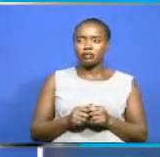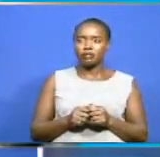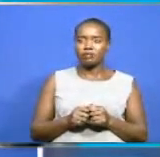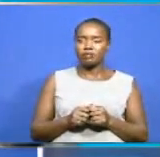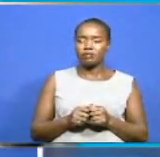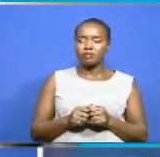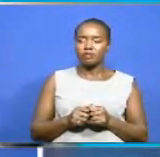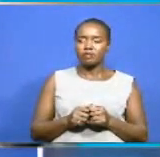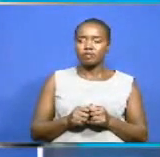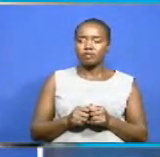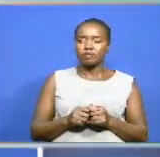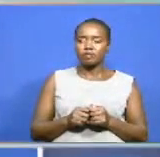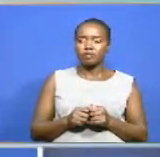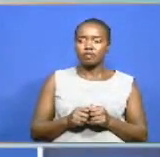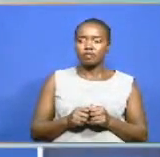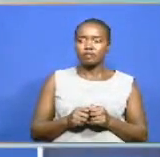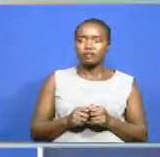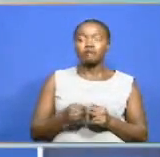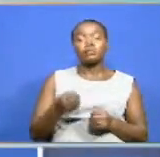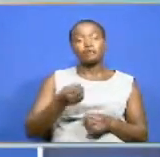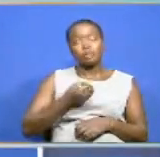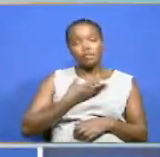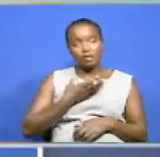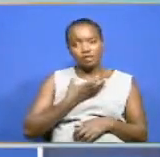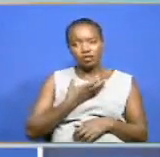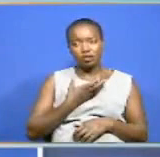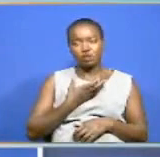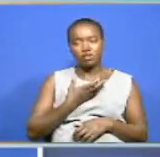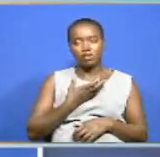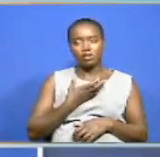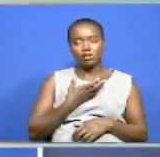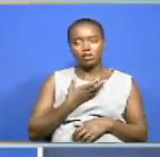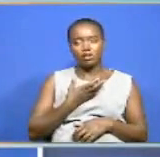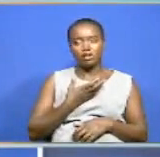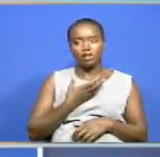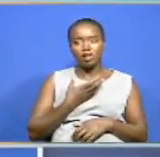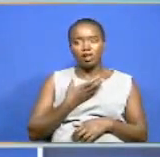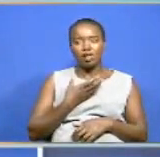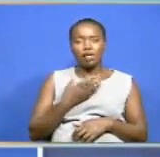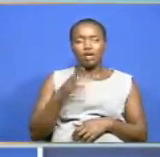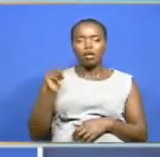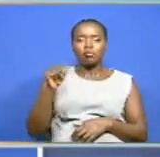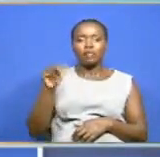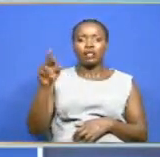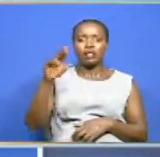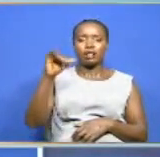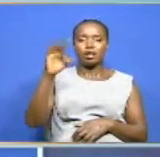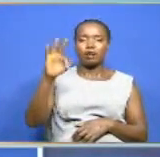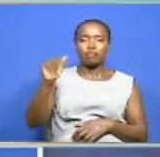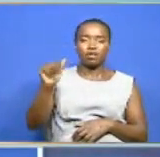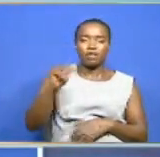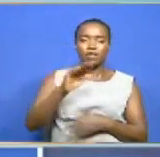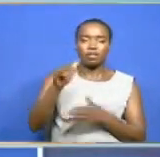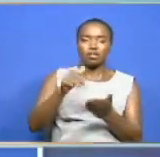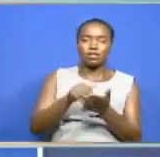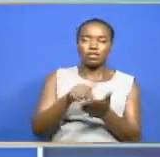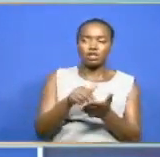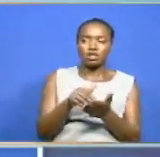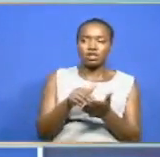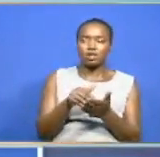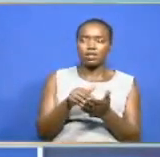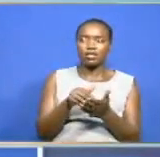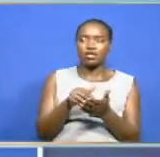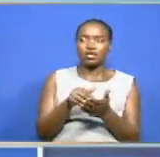You know, at the council, we have Maarifa Center, which is our knowledge, our best practice center. It